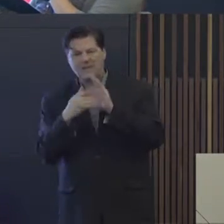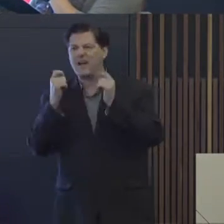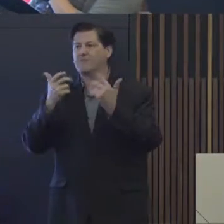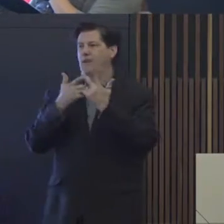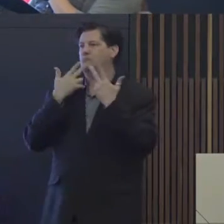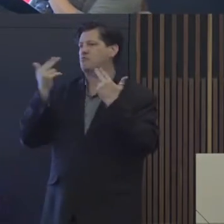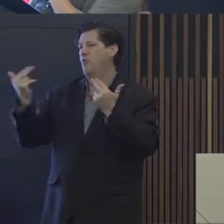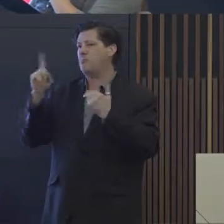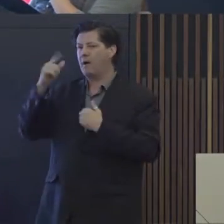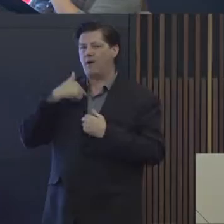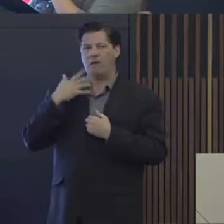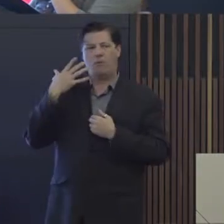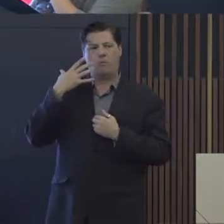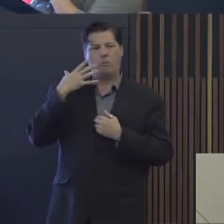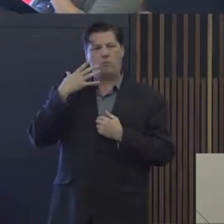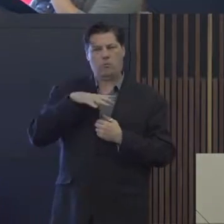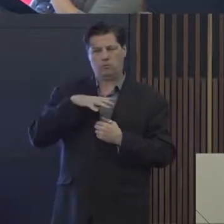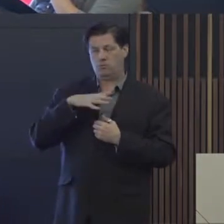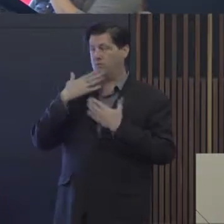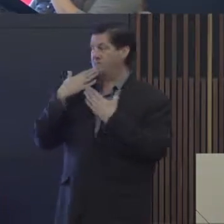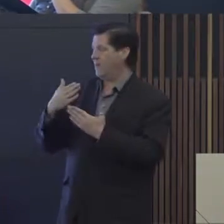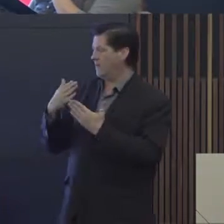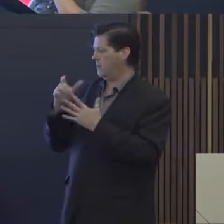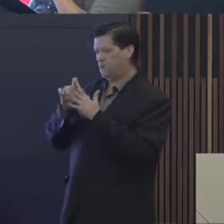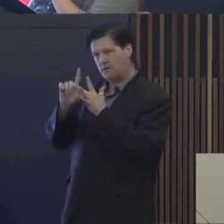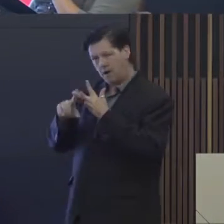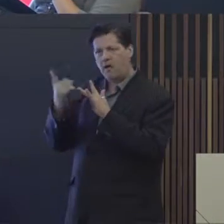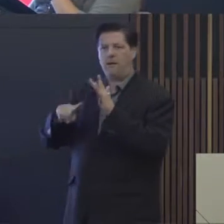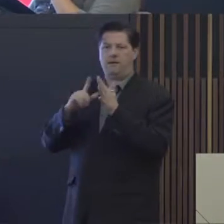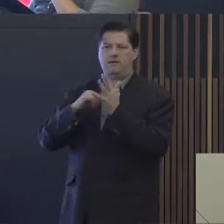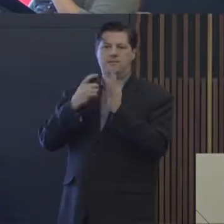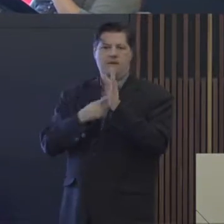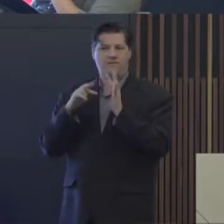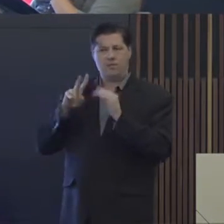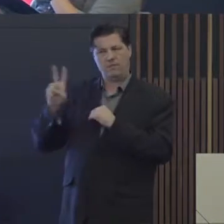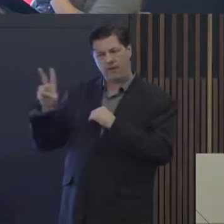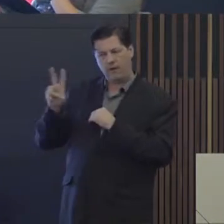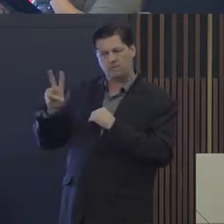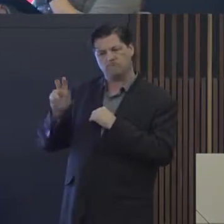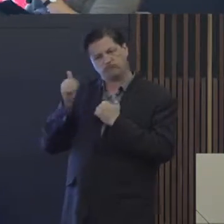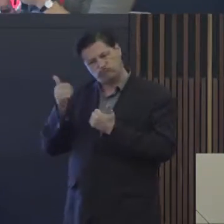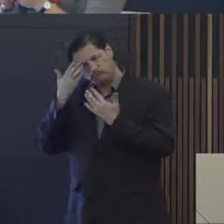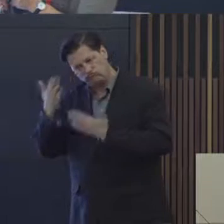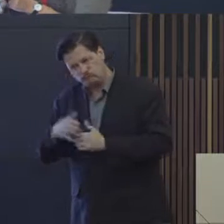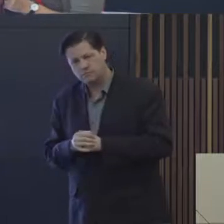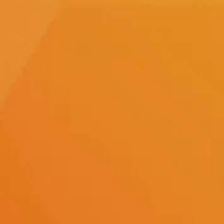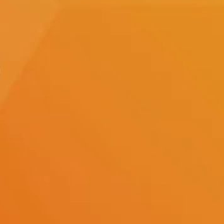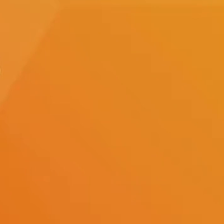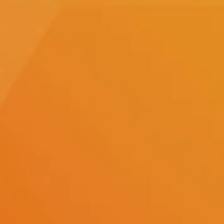another song, but I'd like you all to thank Diane McCarthy and Esther Harris for their insight into education.